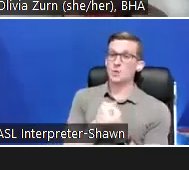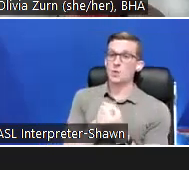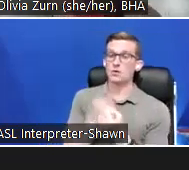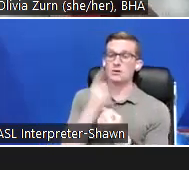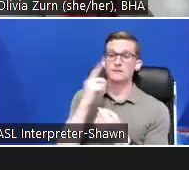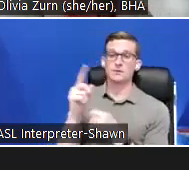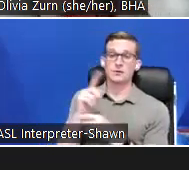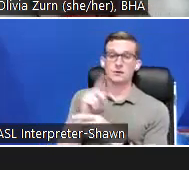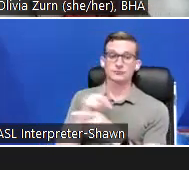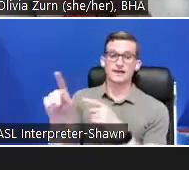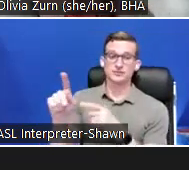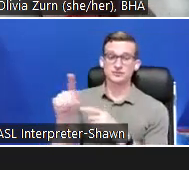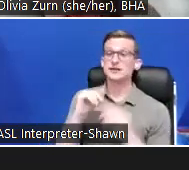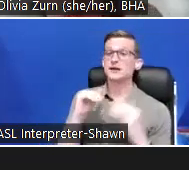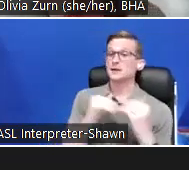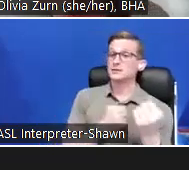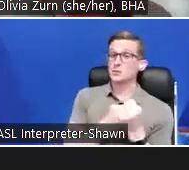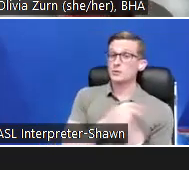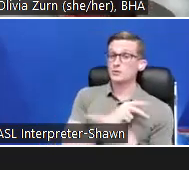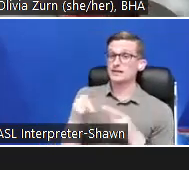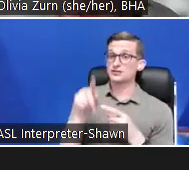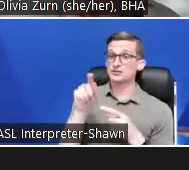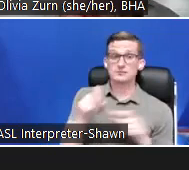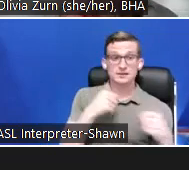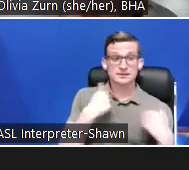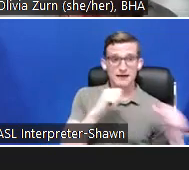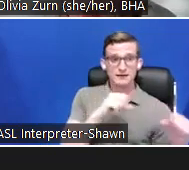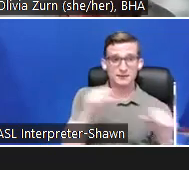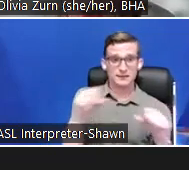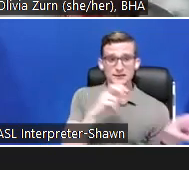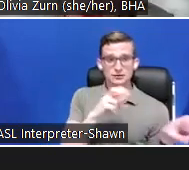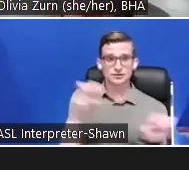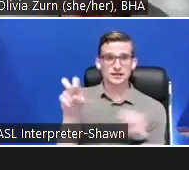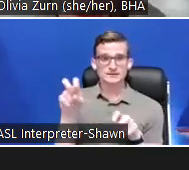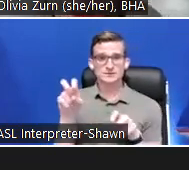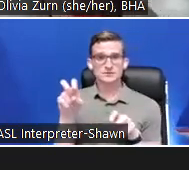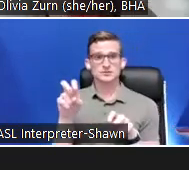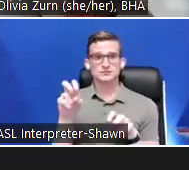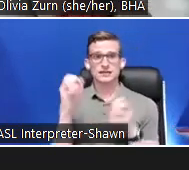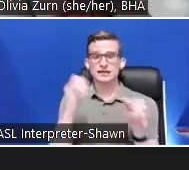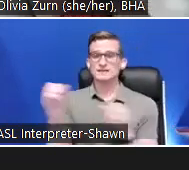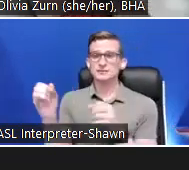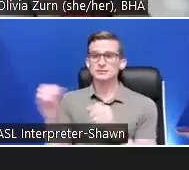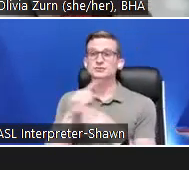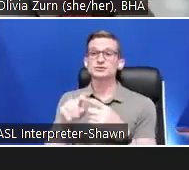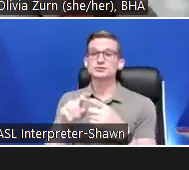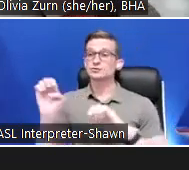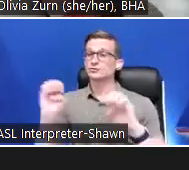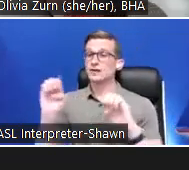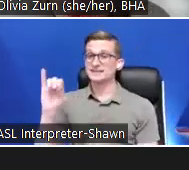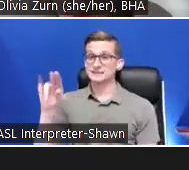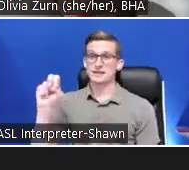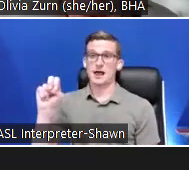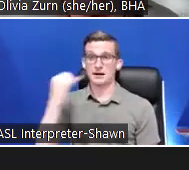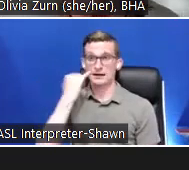must have the ability to seamlessly transfer individuals to the crisis line when urgent clinical intervention is warranted, and